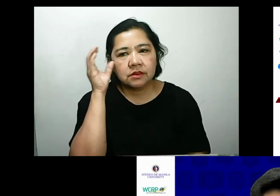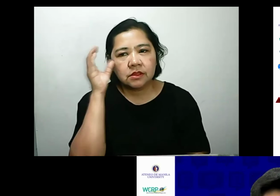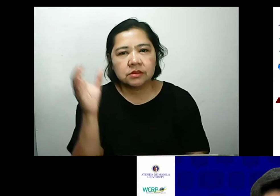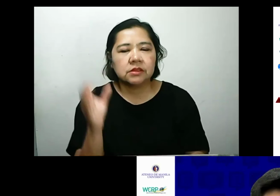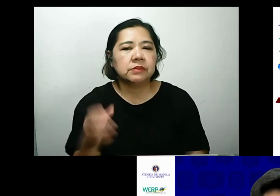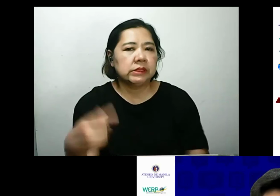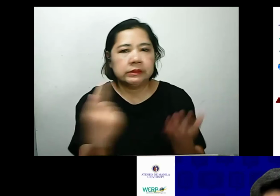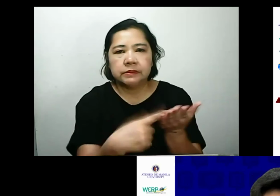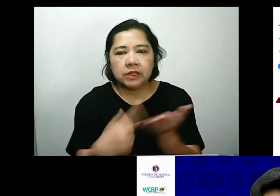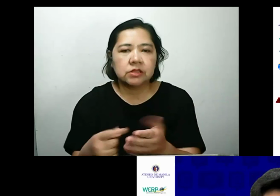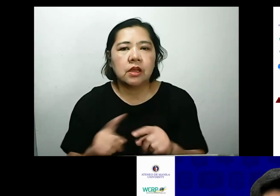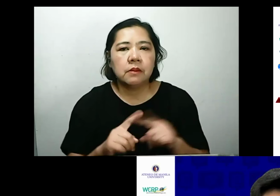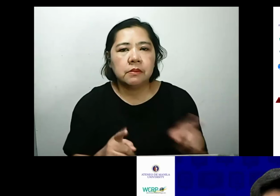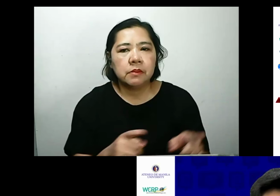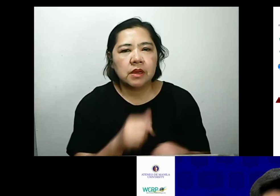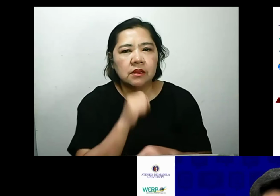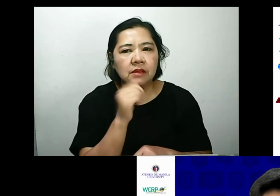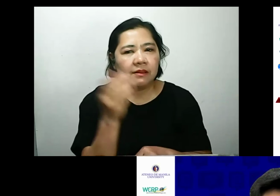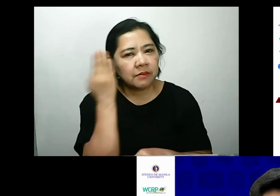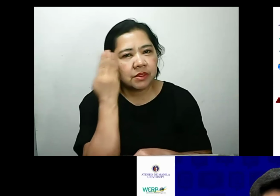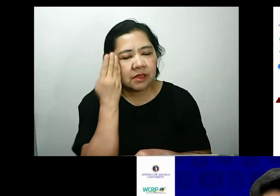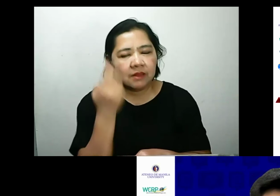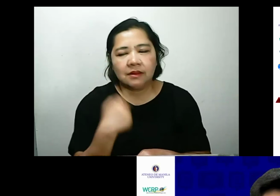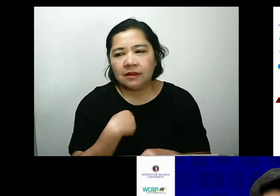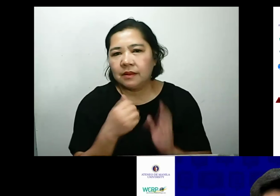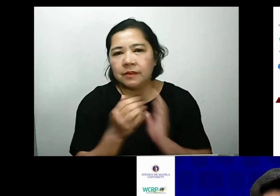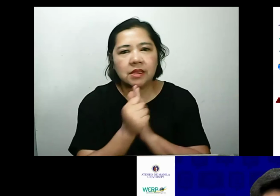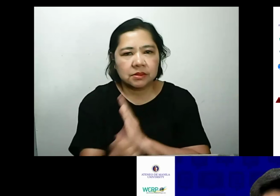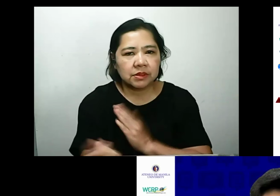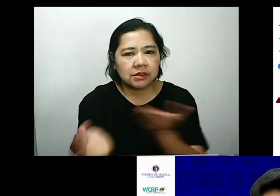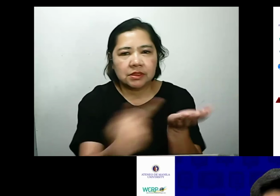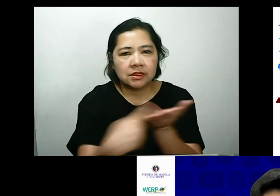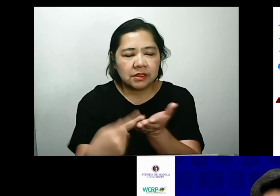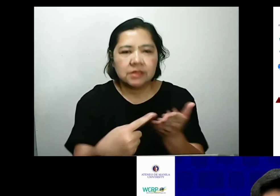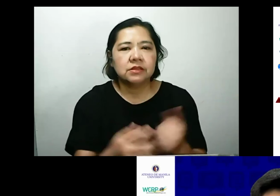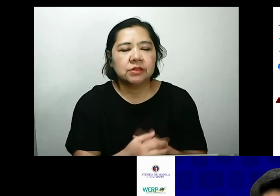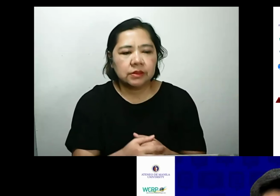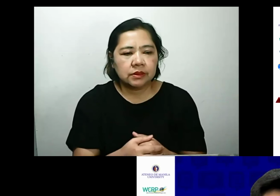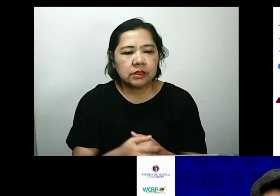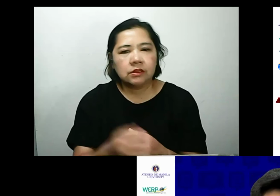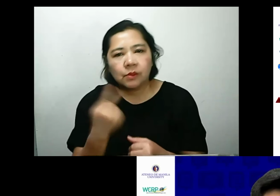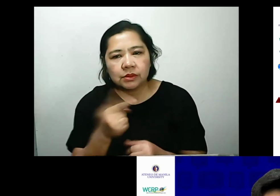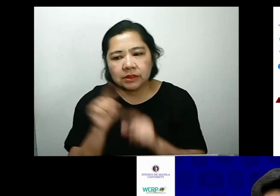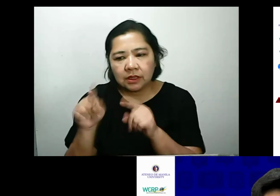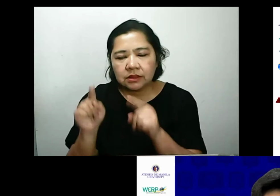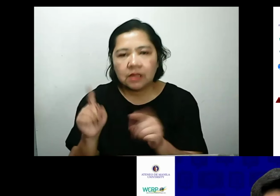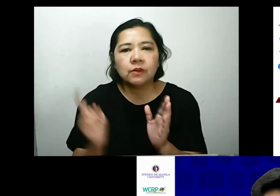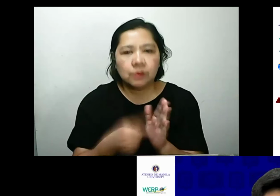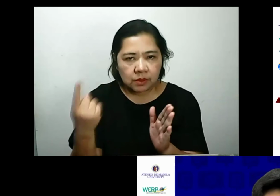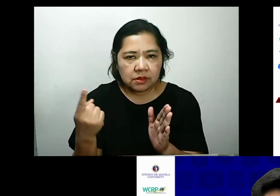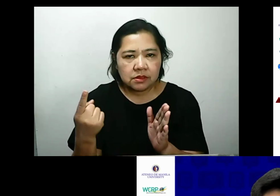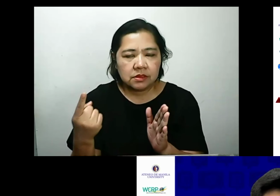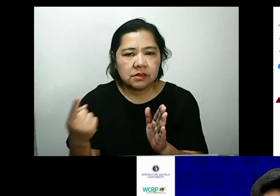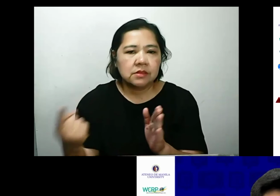negotiations, though I will not also pretend that I'm an expert in the negotiations because I only attended the negotiations once.